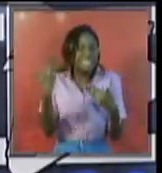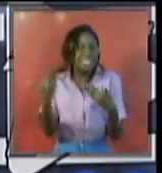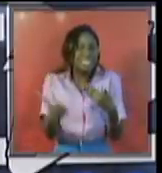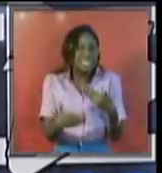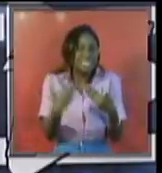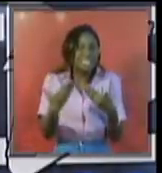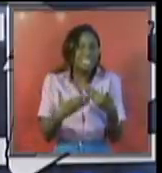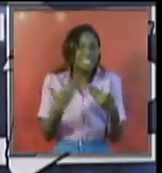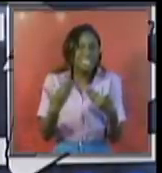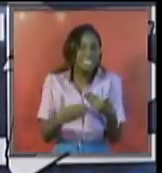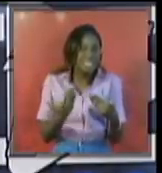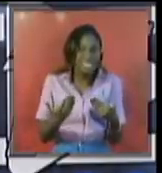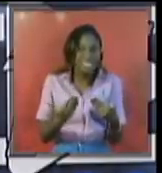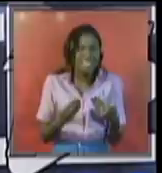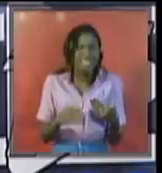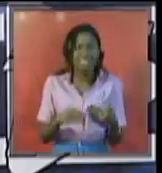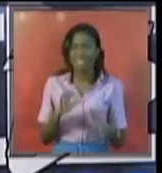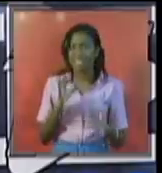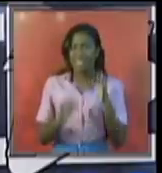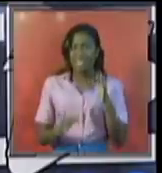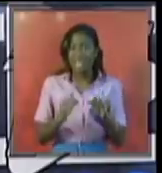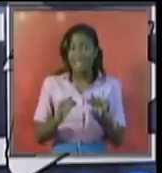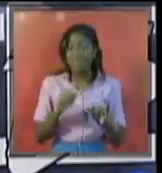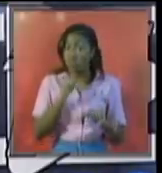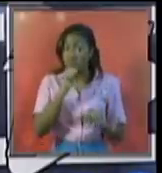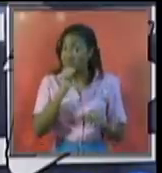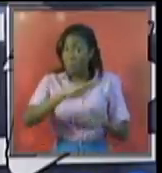global context is everyone who hasn't had coronavirus,